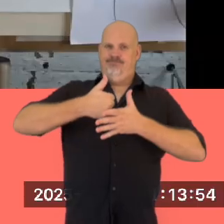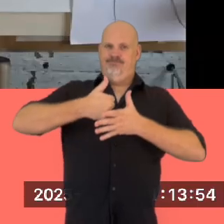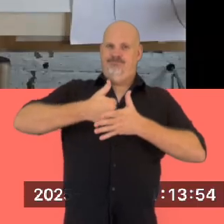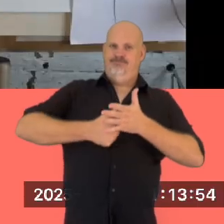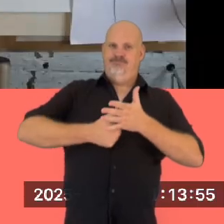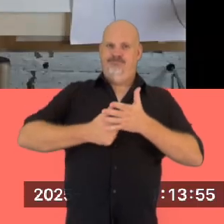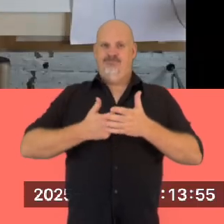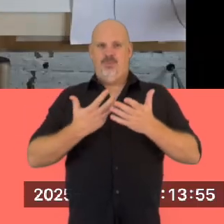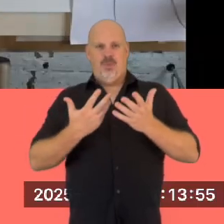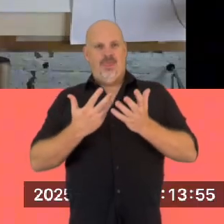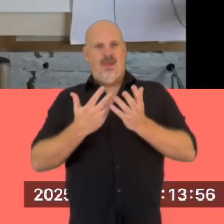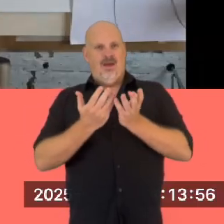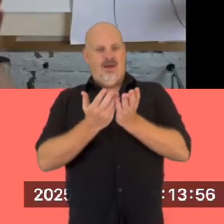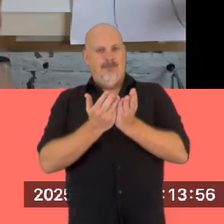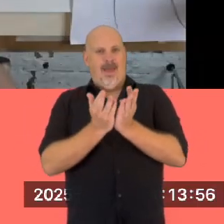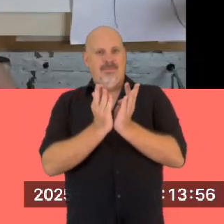an initial